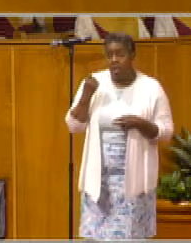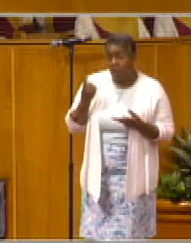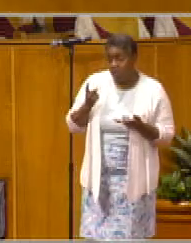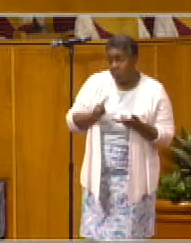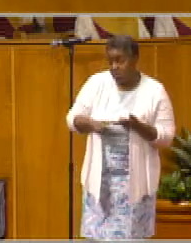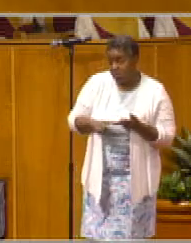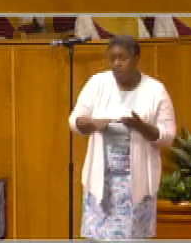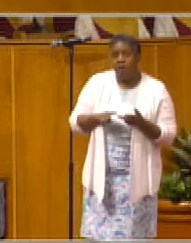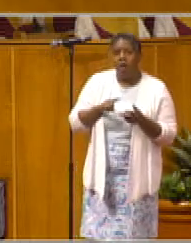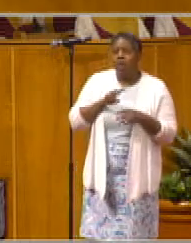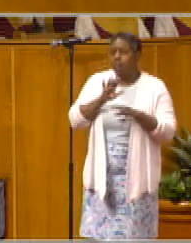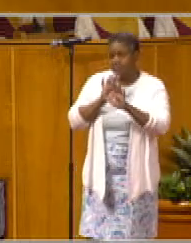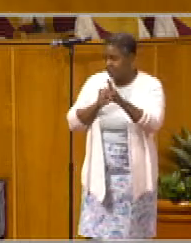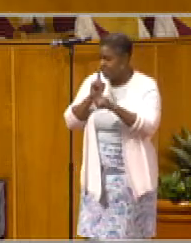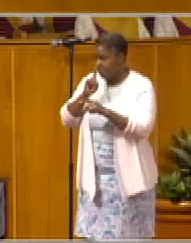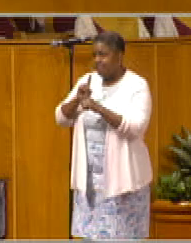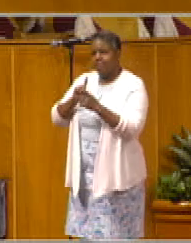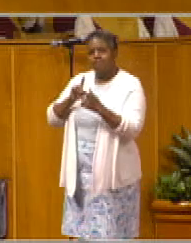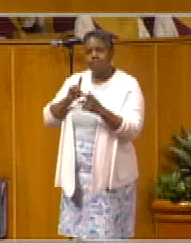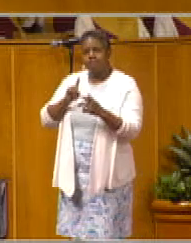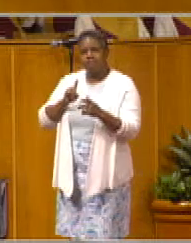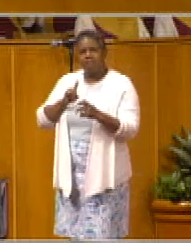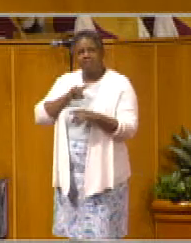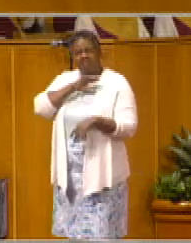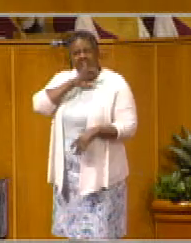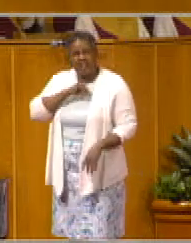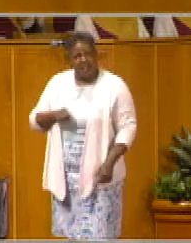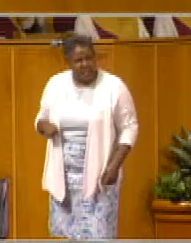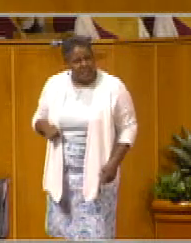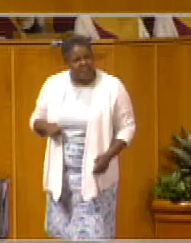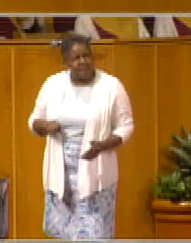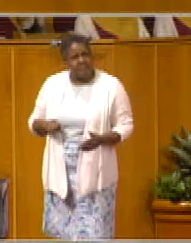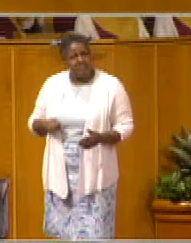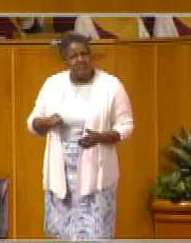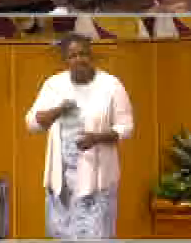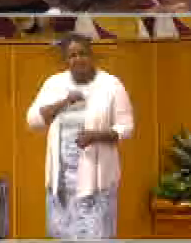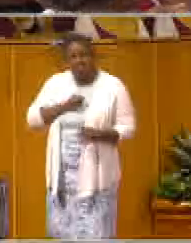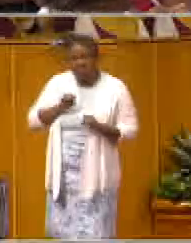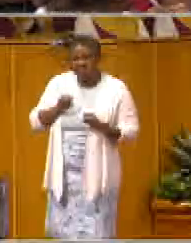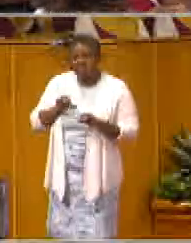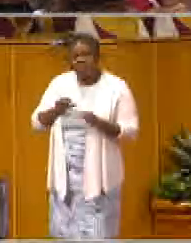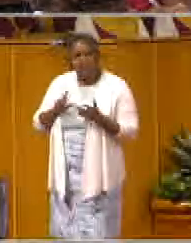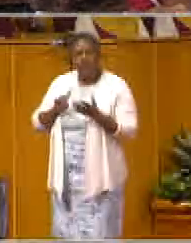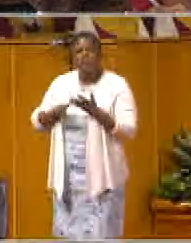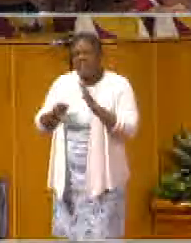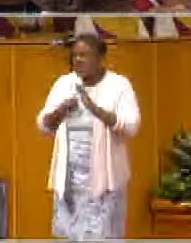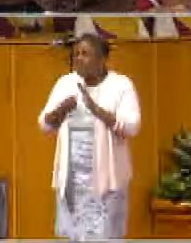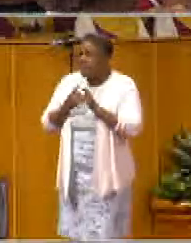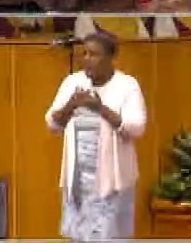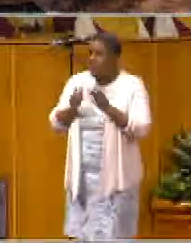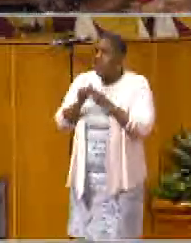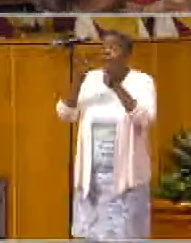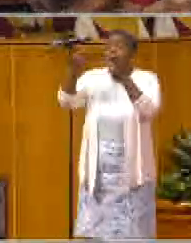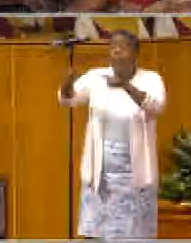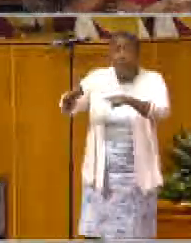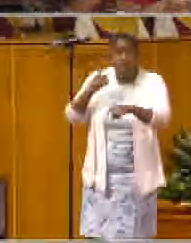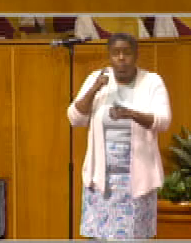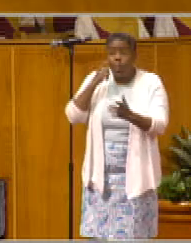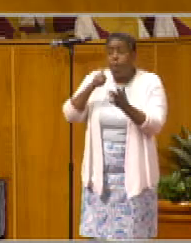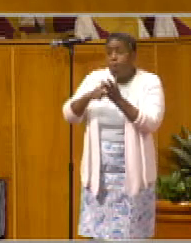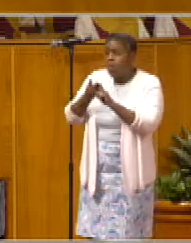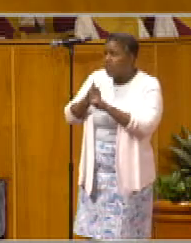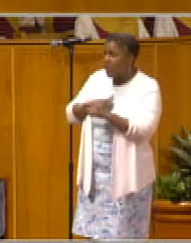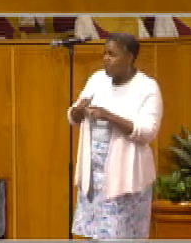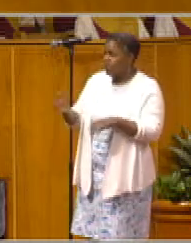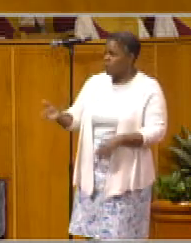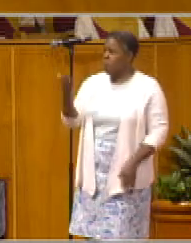and don't look at nobody and nasty. Sometimes when things are falling apart, you can find yourself